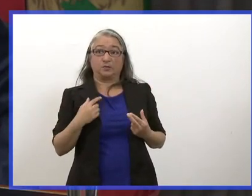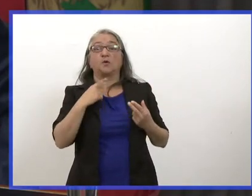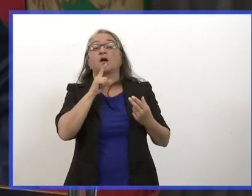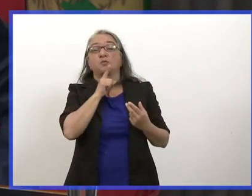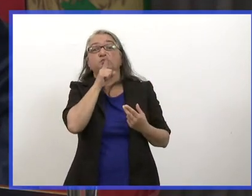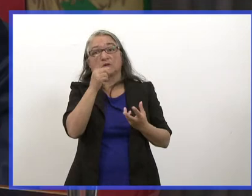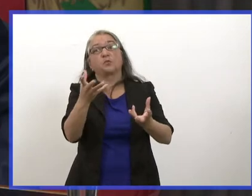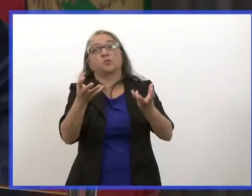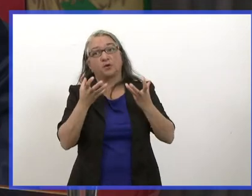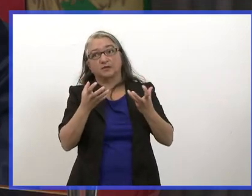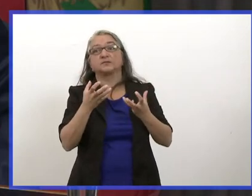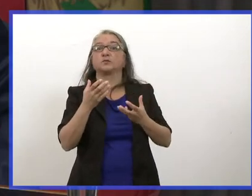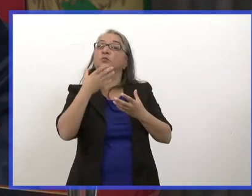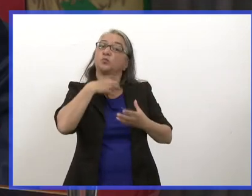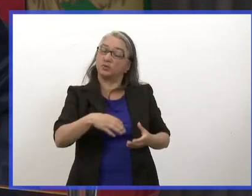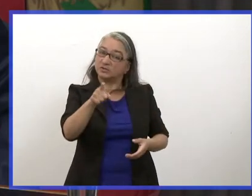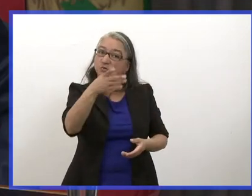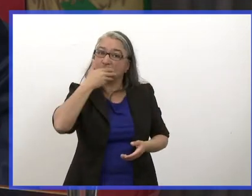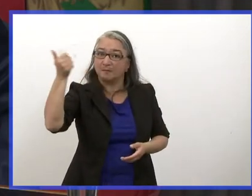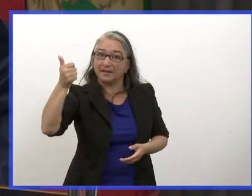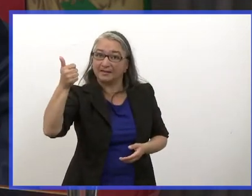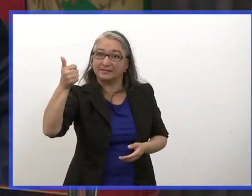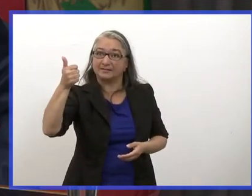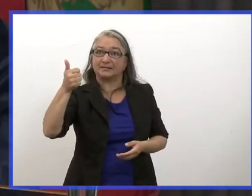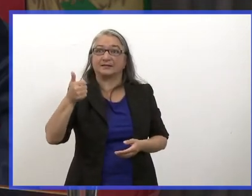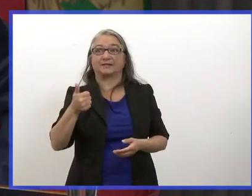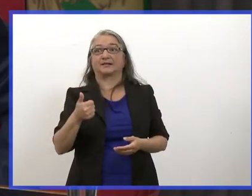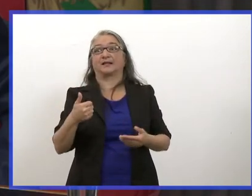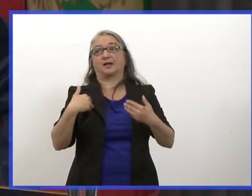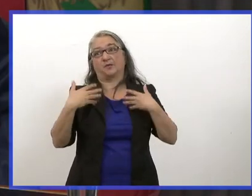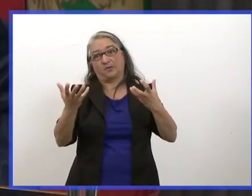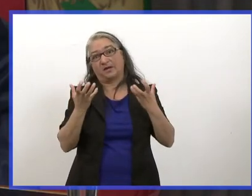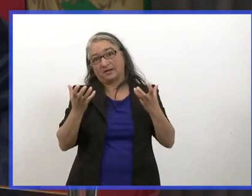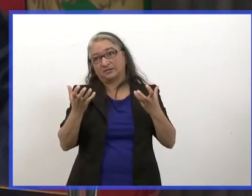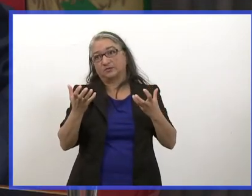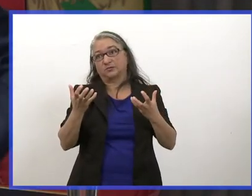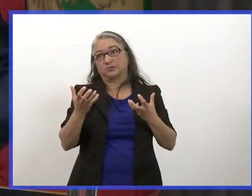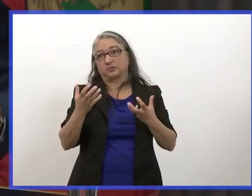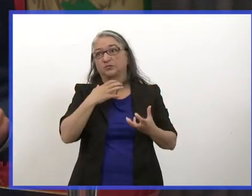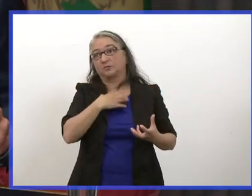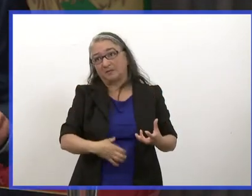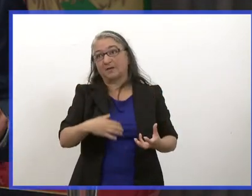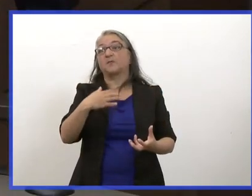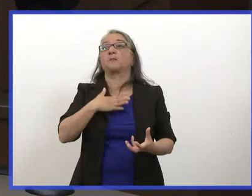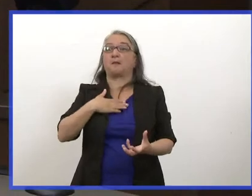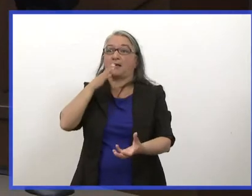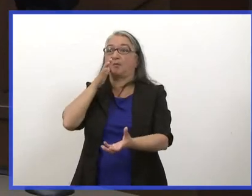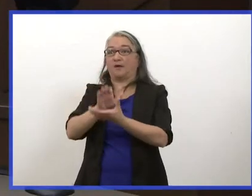wish my wife, Esther, a happy 32nd anniversary. Thank you.